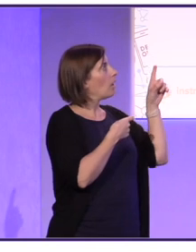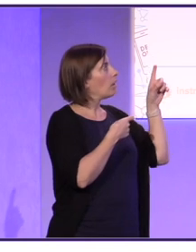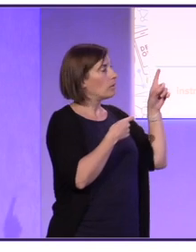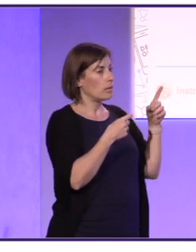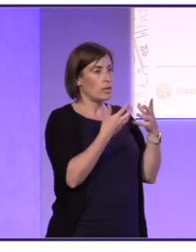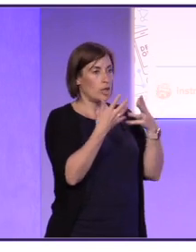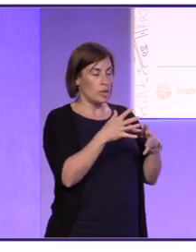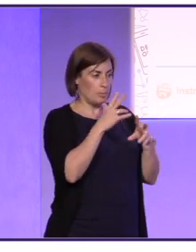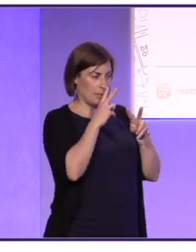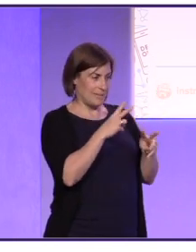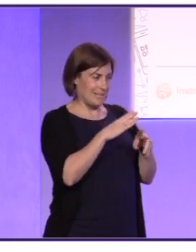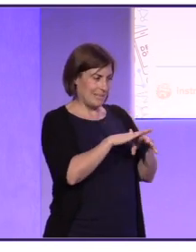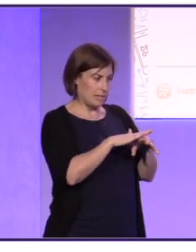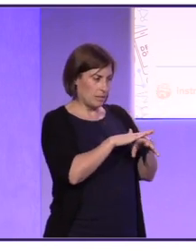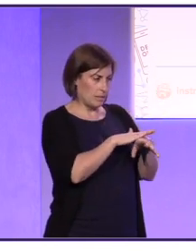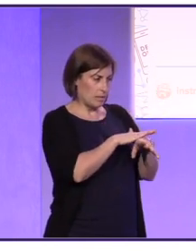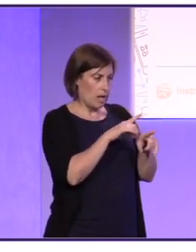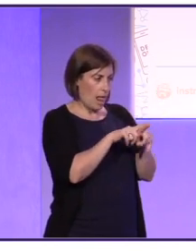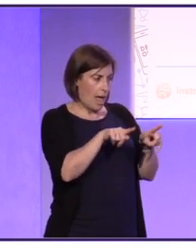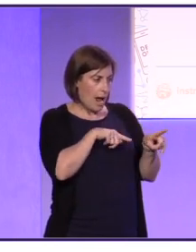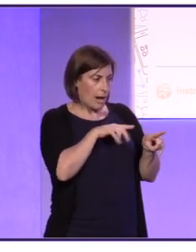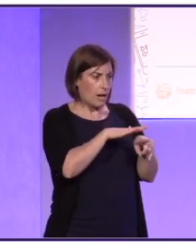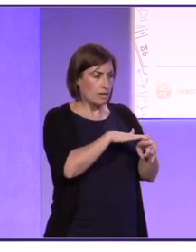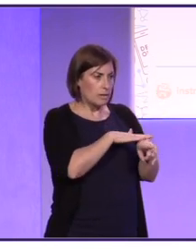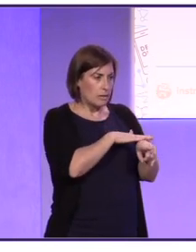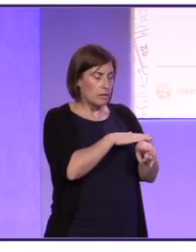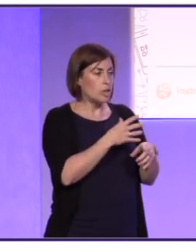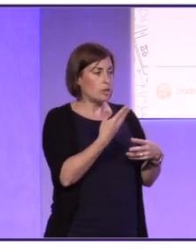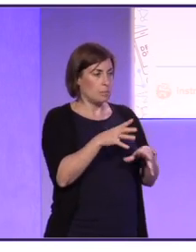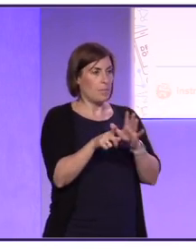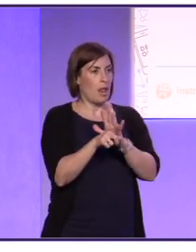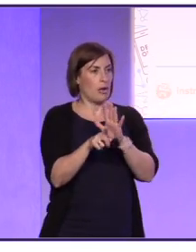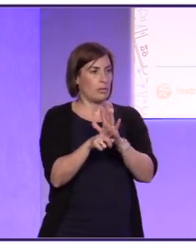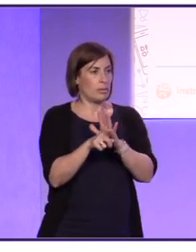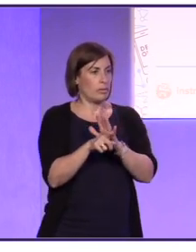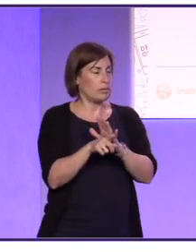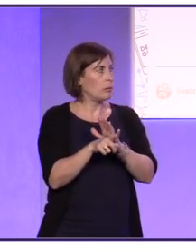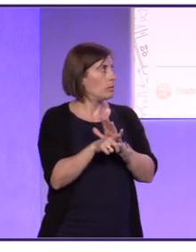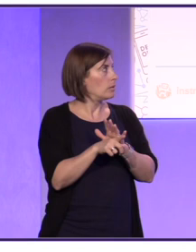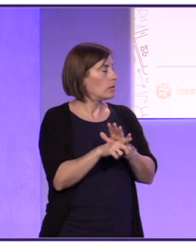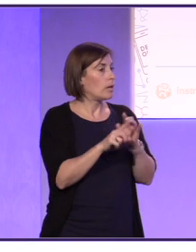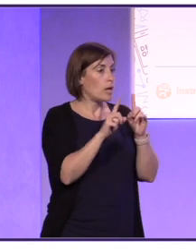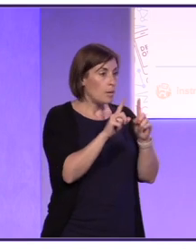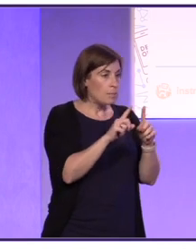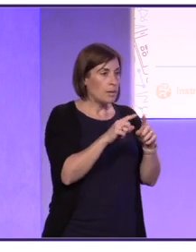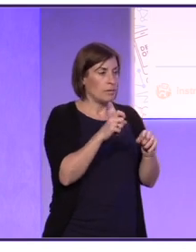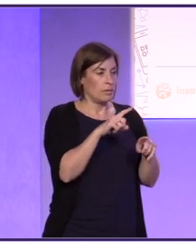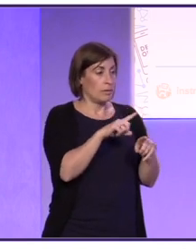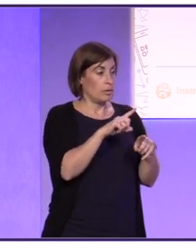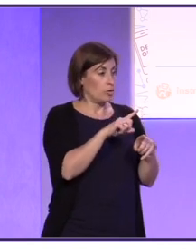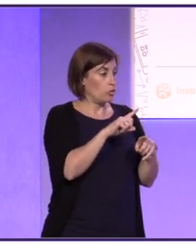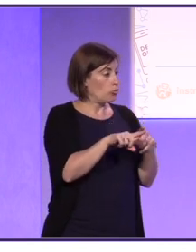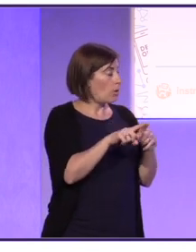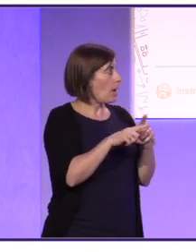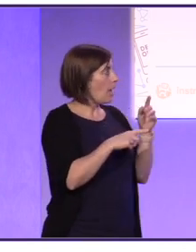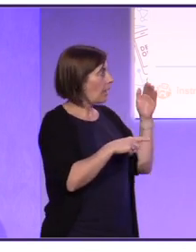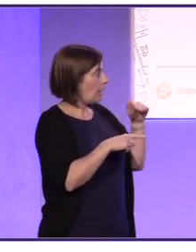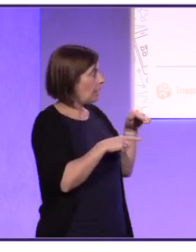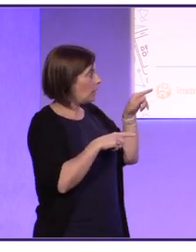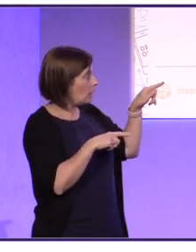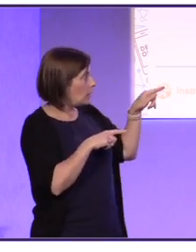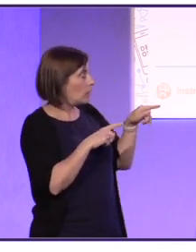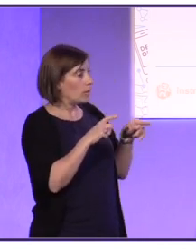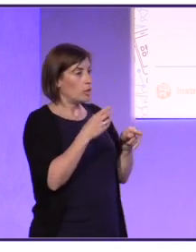there's lags, we alert. But not before we try restarting the consumer process